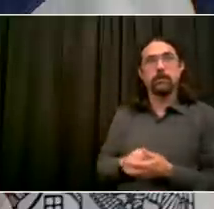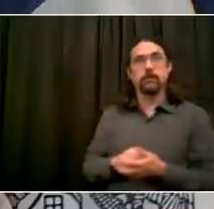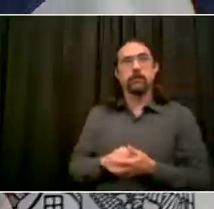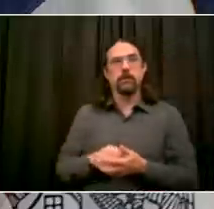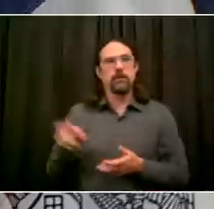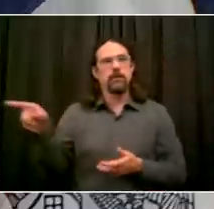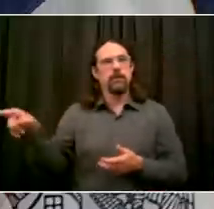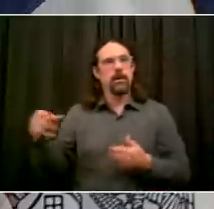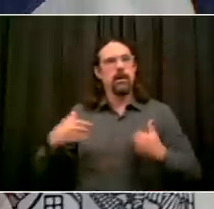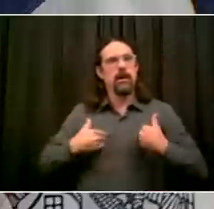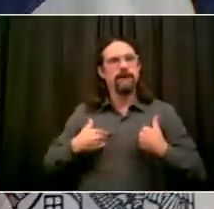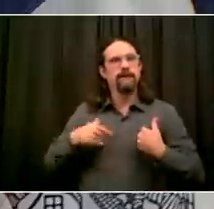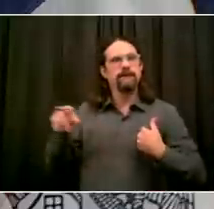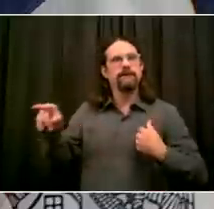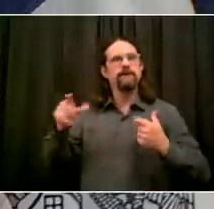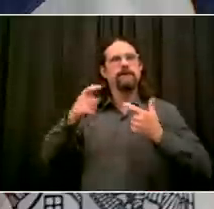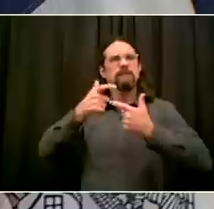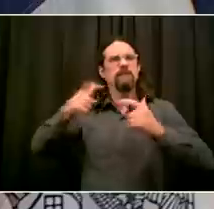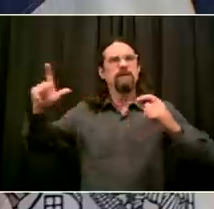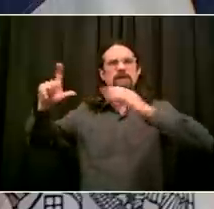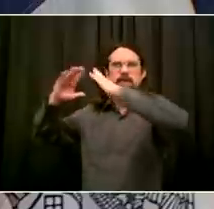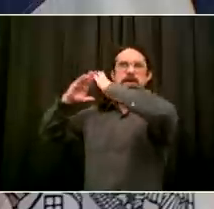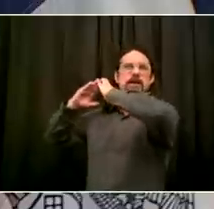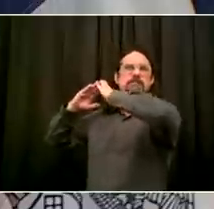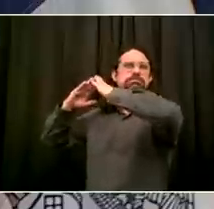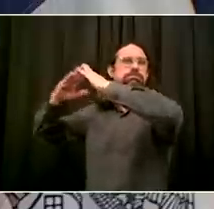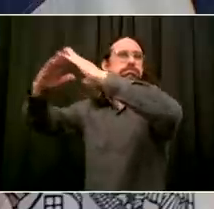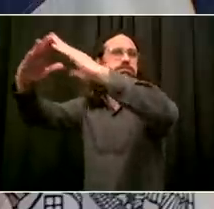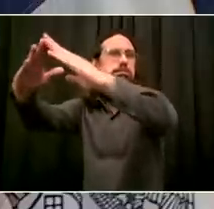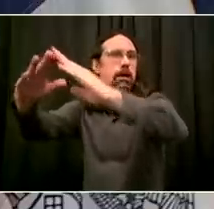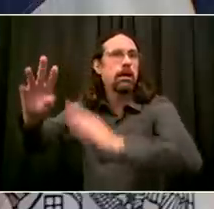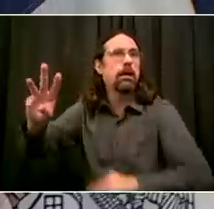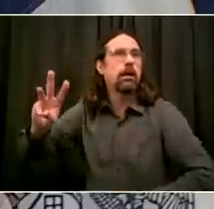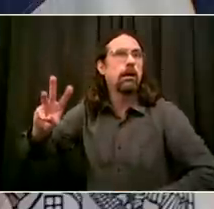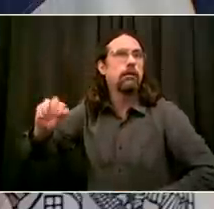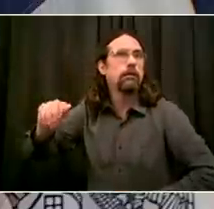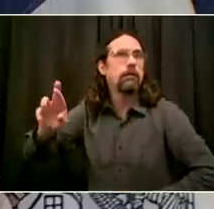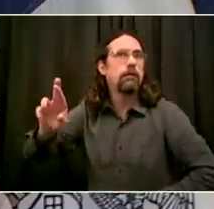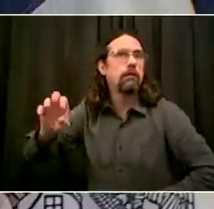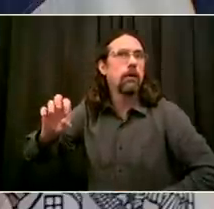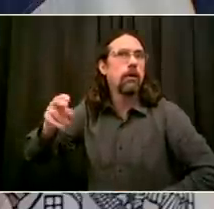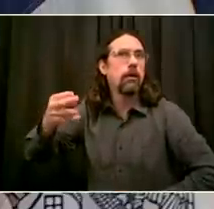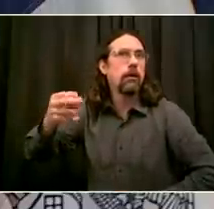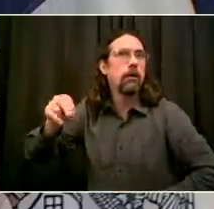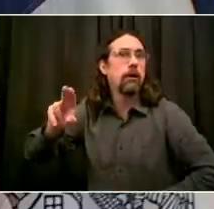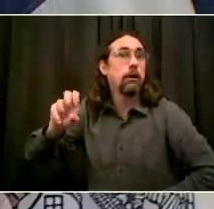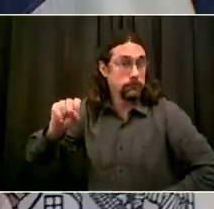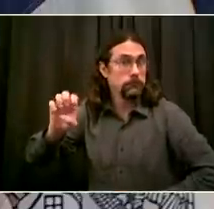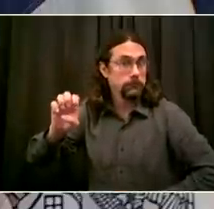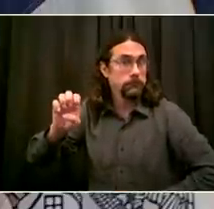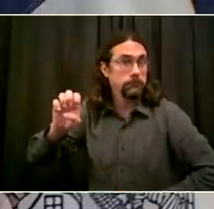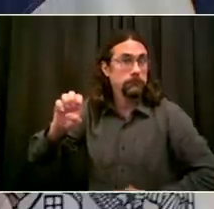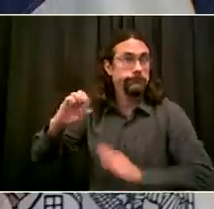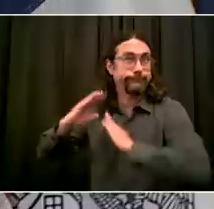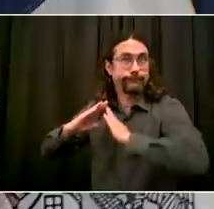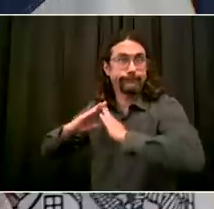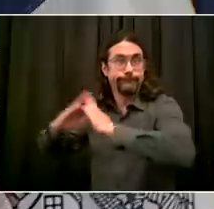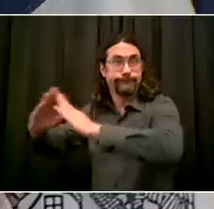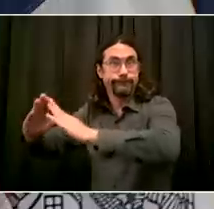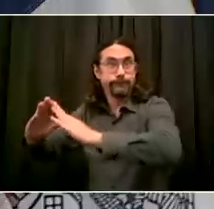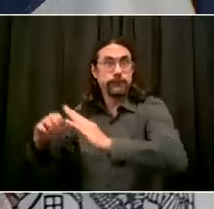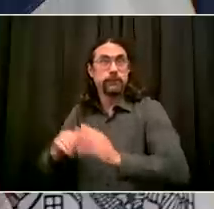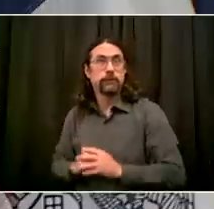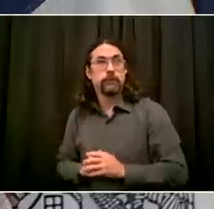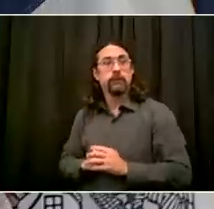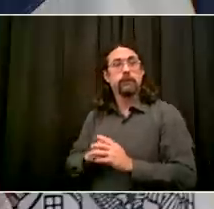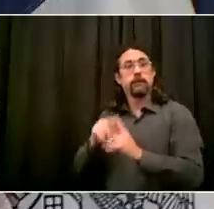that despite some fire safety violations, there were no summonses issued for violating any of the, you